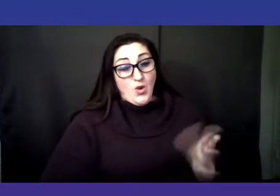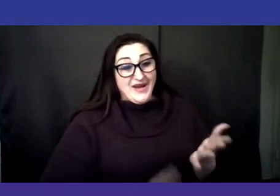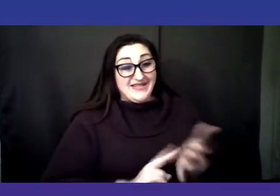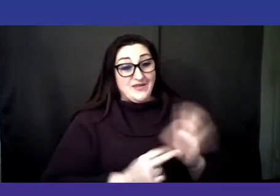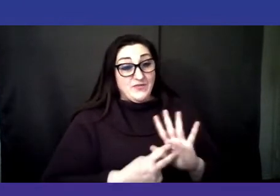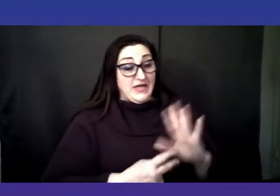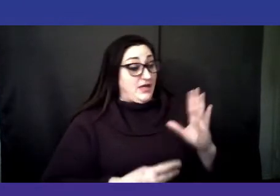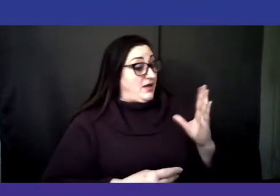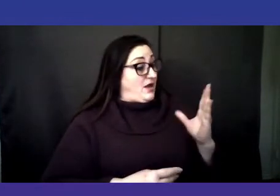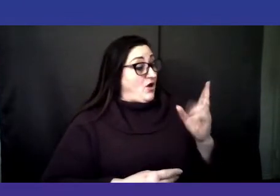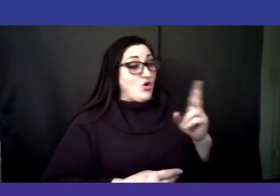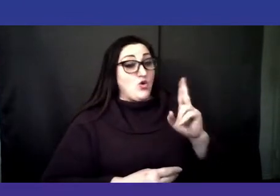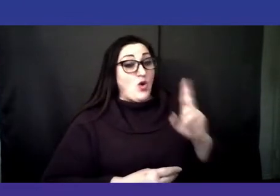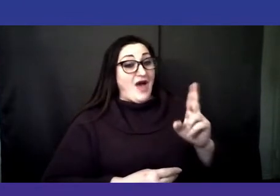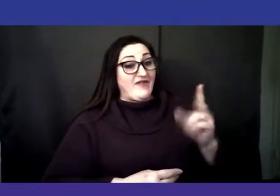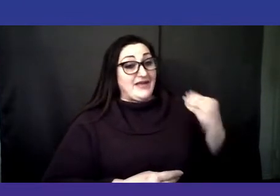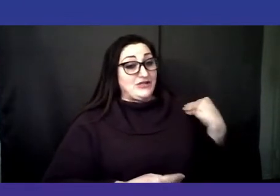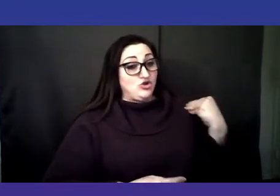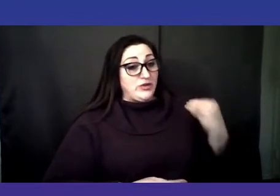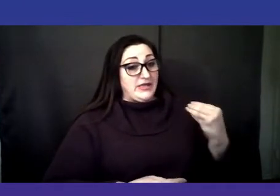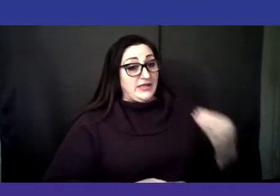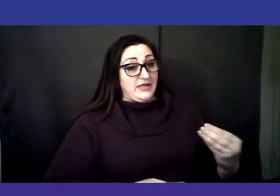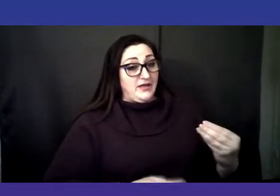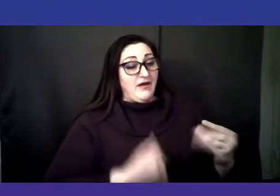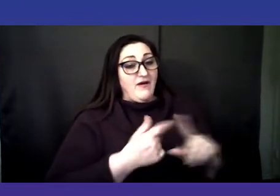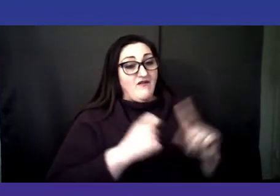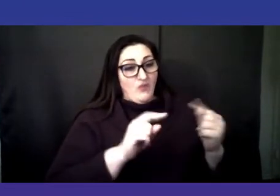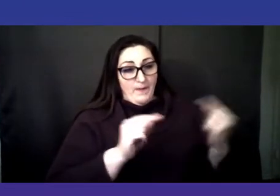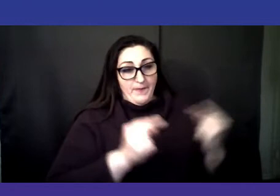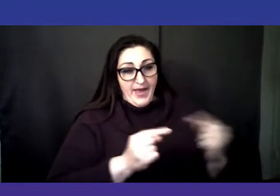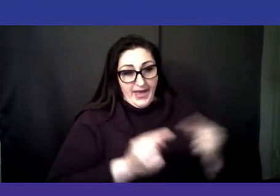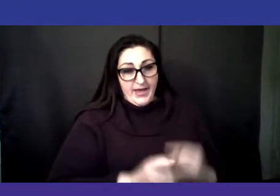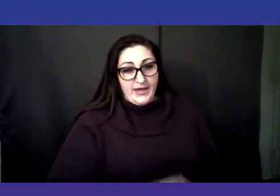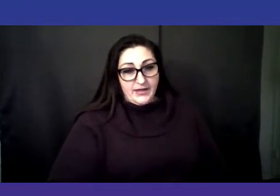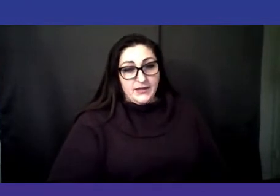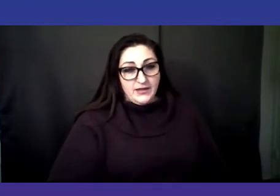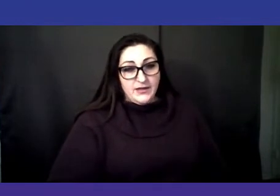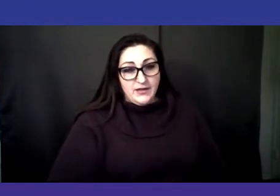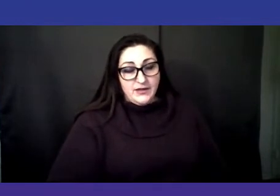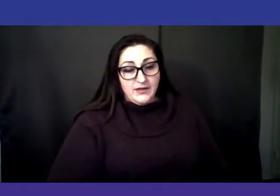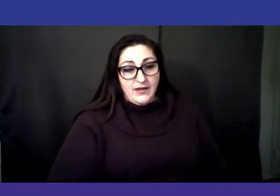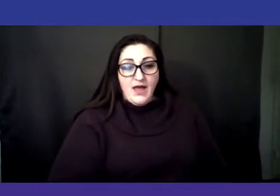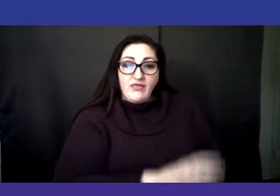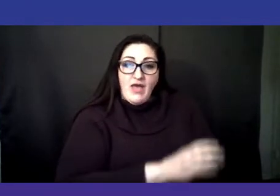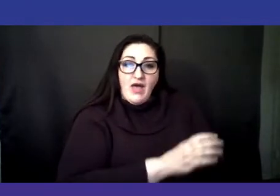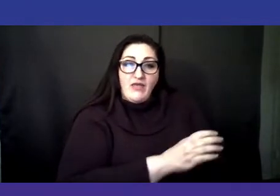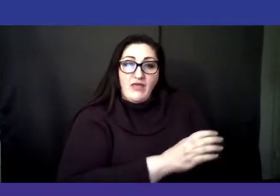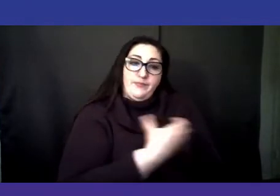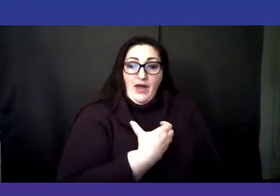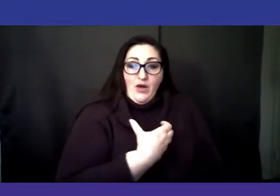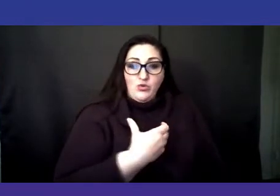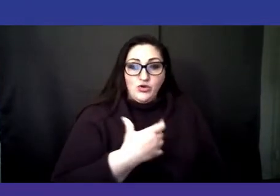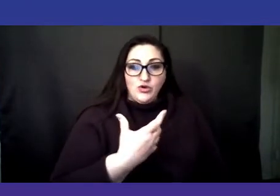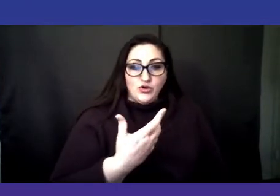pain. And that there's a power in that. And